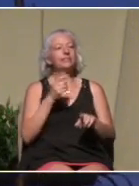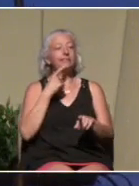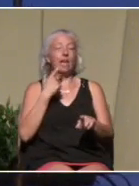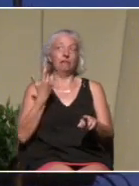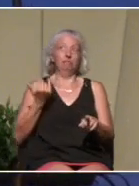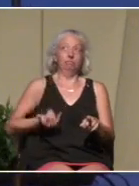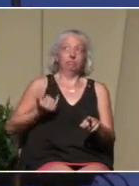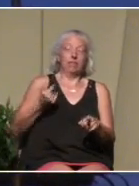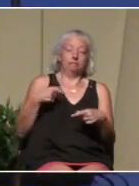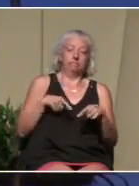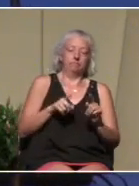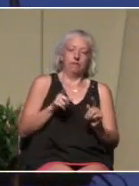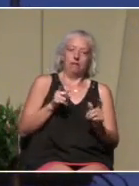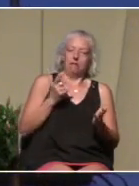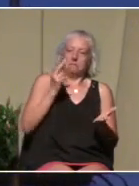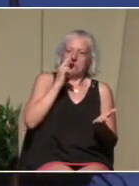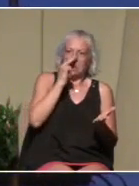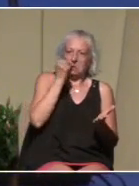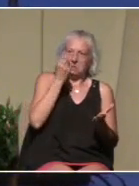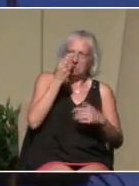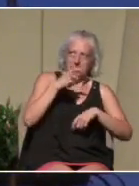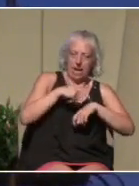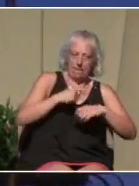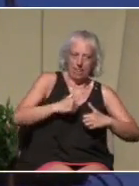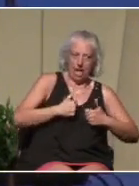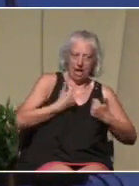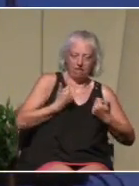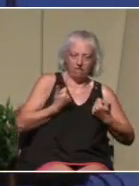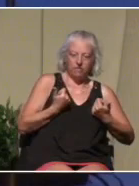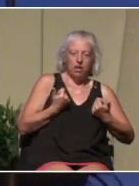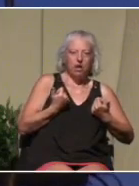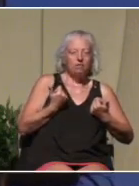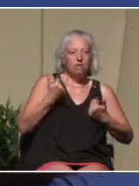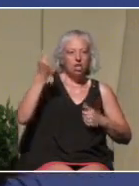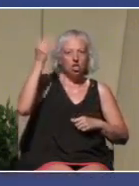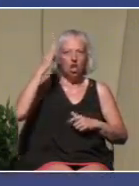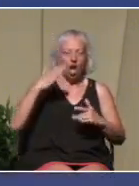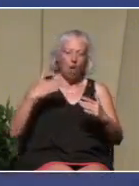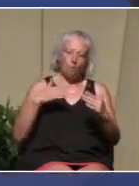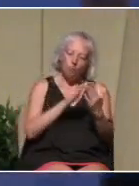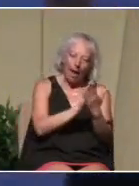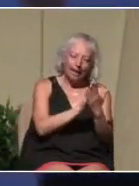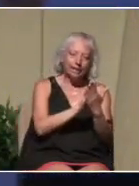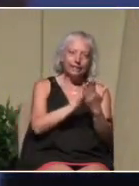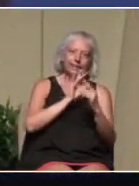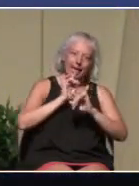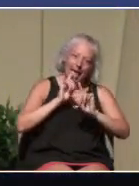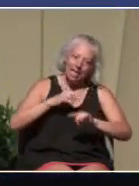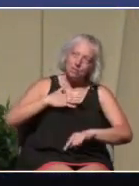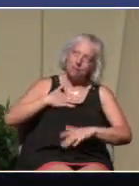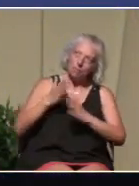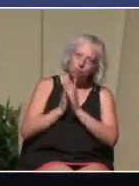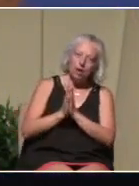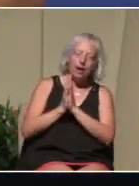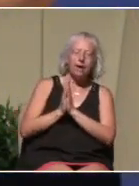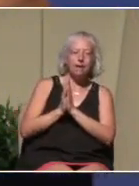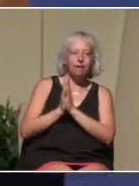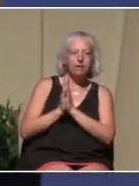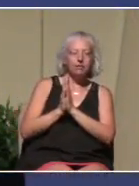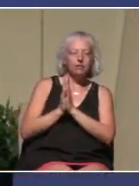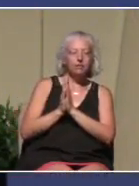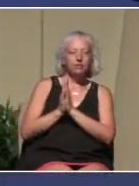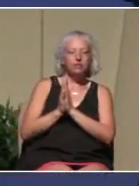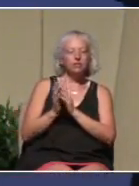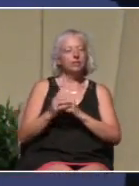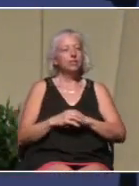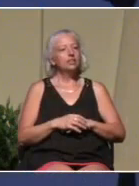of a very unusual season in which God just seems very vividly present to her. He's answering her prayers. And she